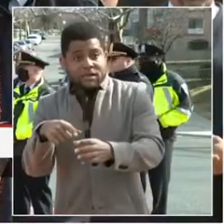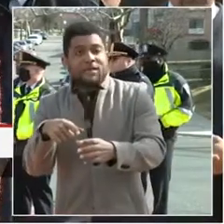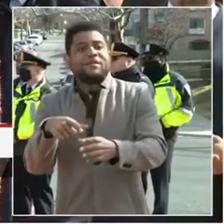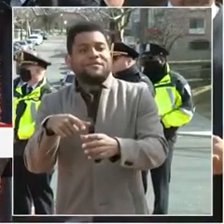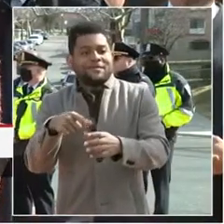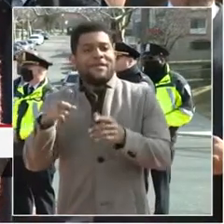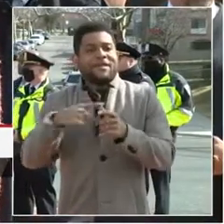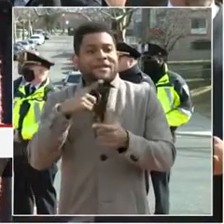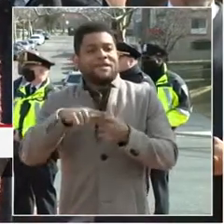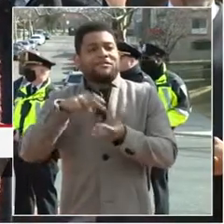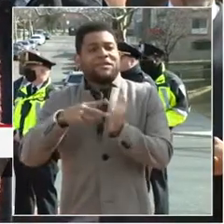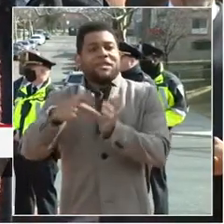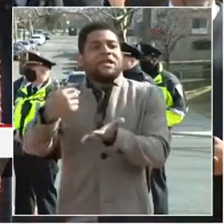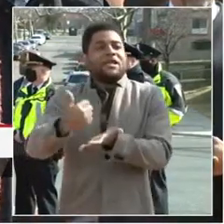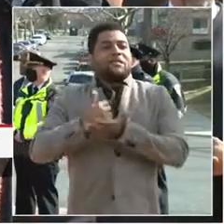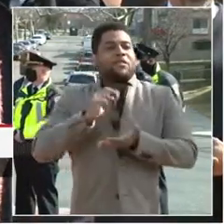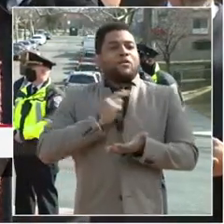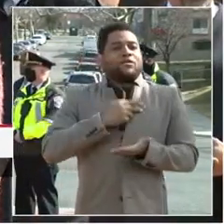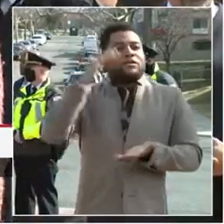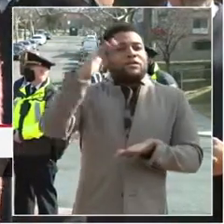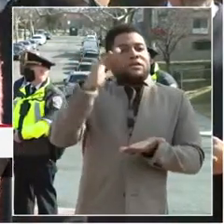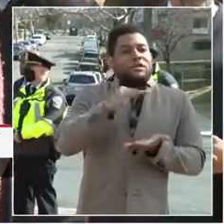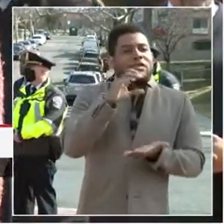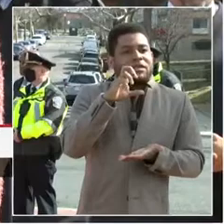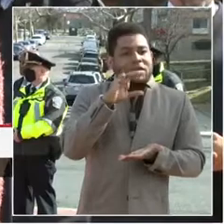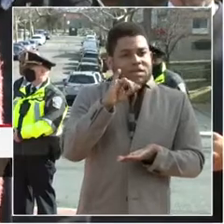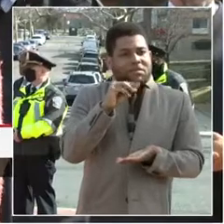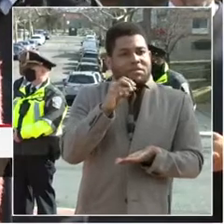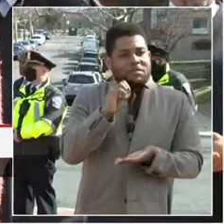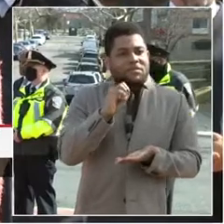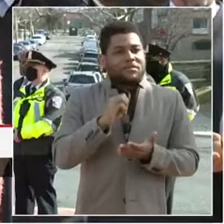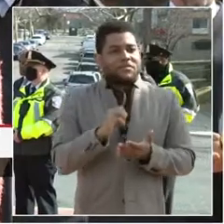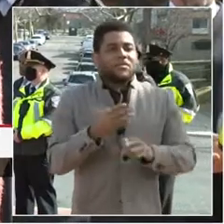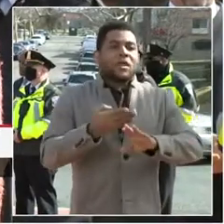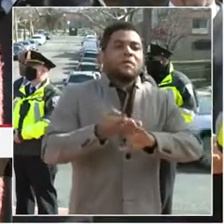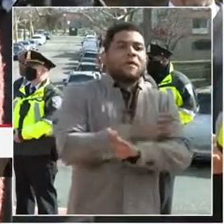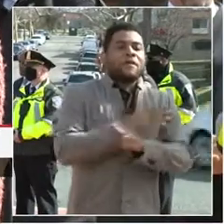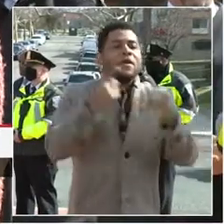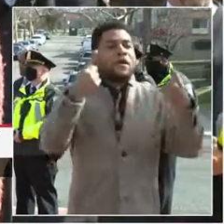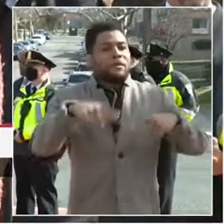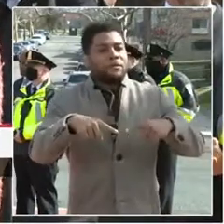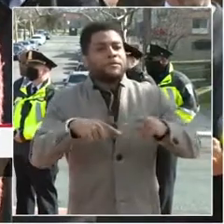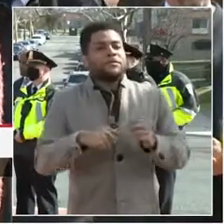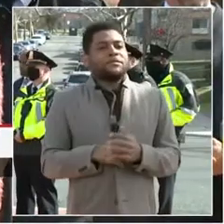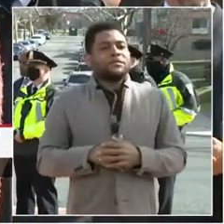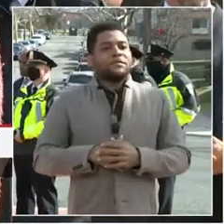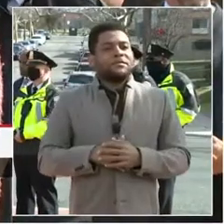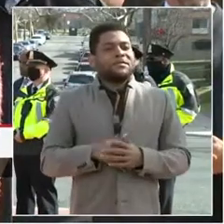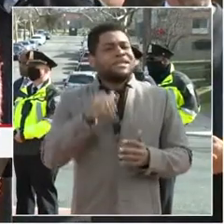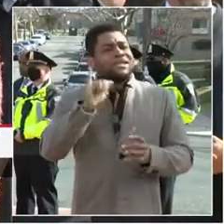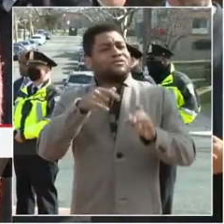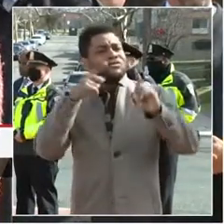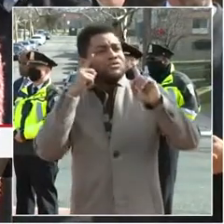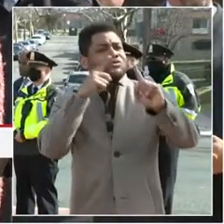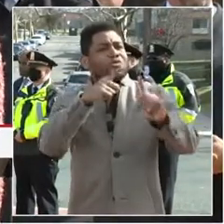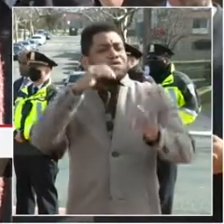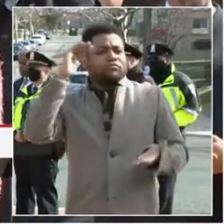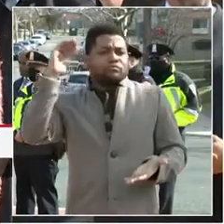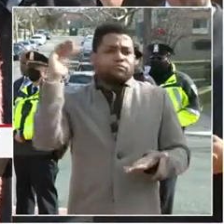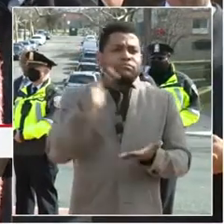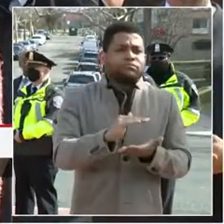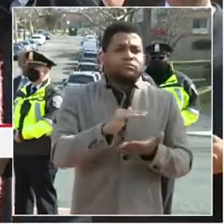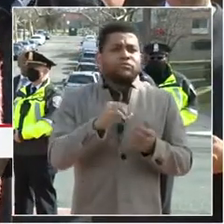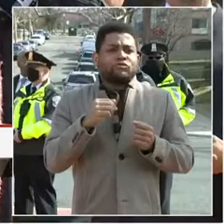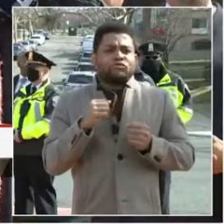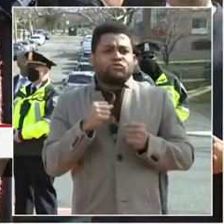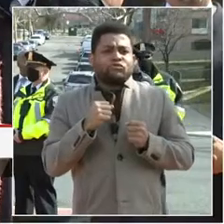us stop crime before it happens. That's the idea behind those programs. Cure the Streets in the Office of the Attorney